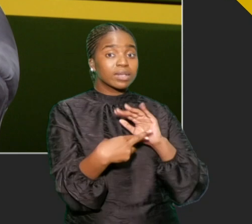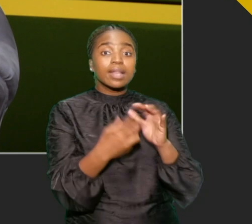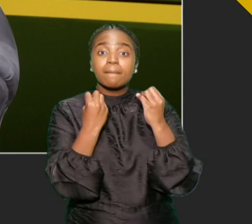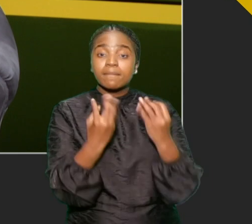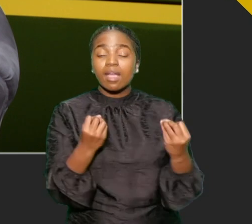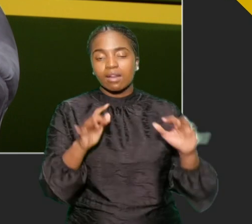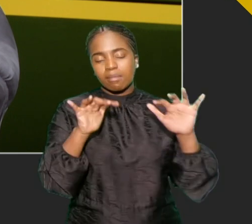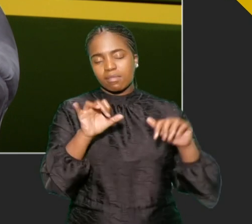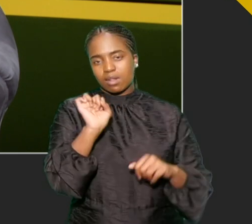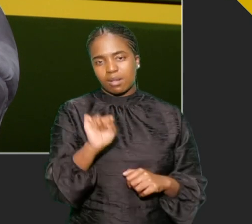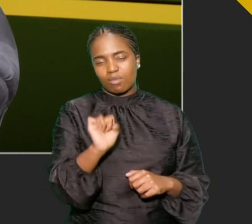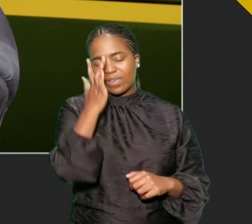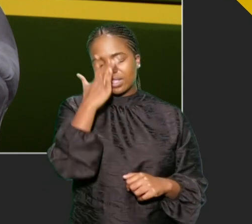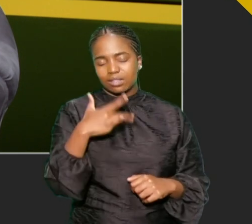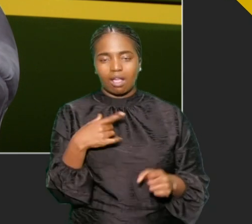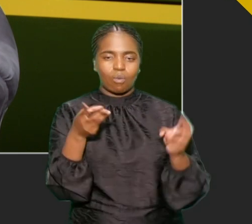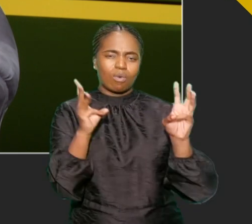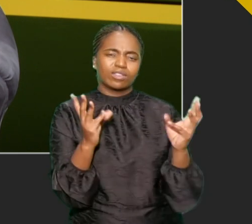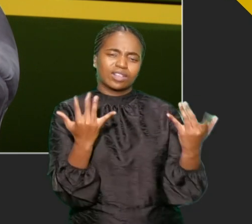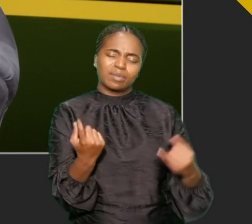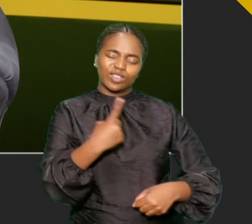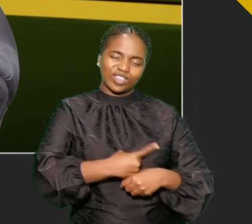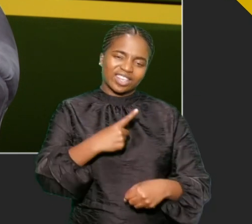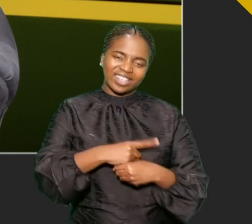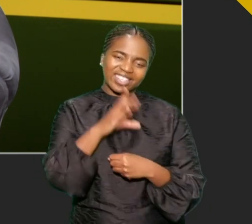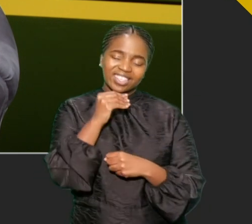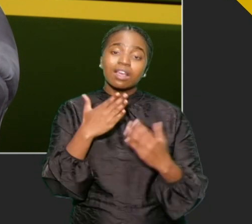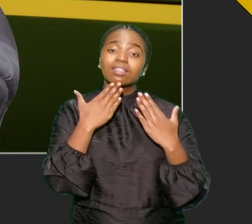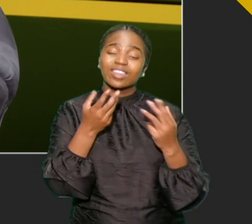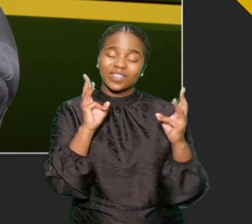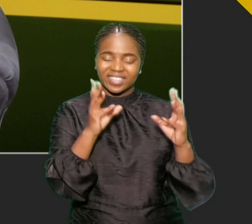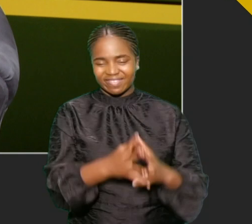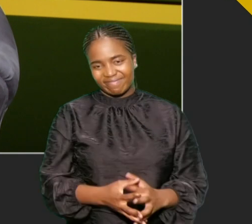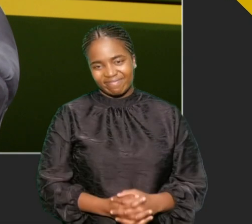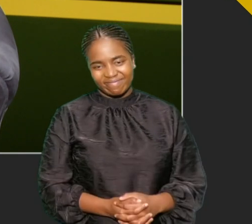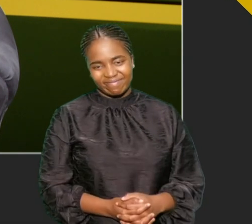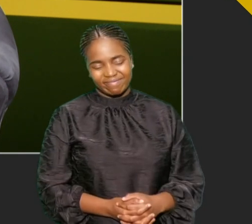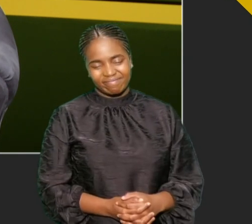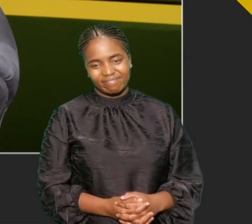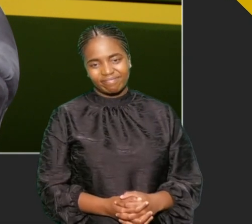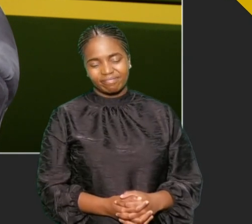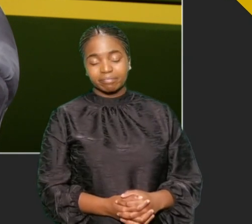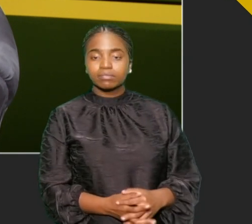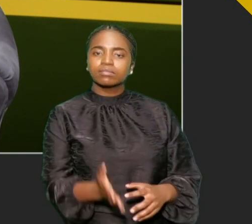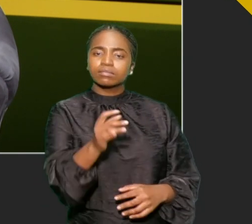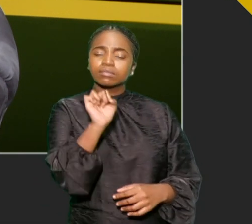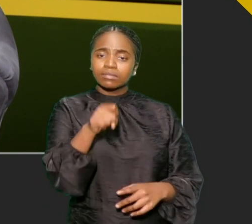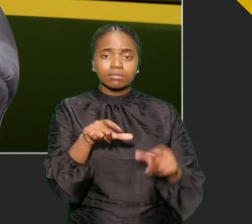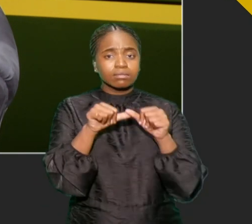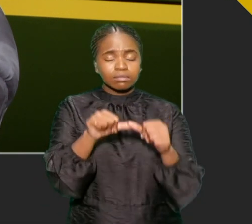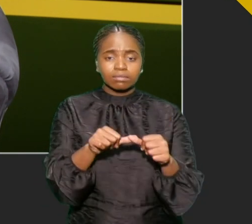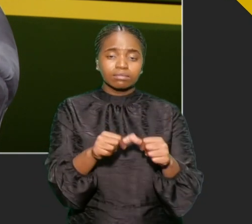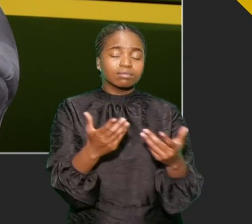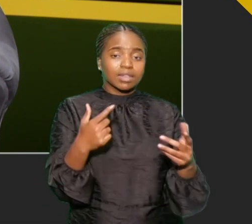others that are there and watching Lamhlanje ku Daily Thetha. Siyabonga for being with us. With that, of course, being said, the conversations are